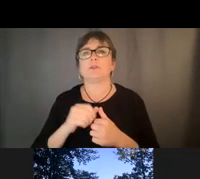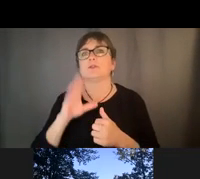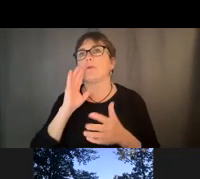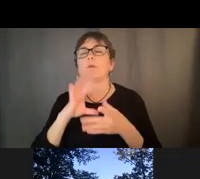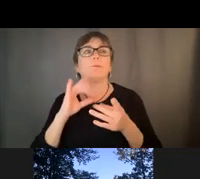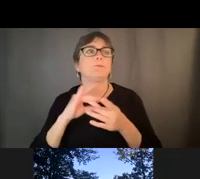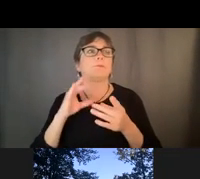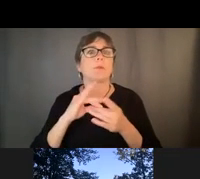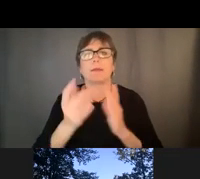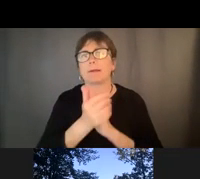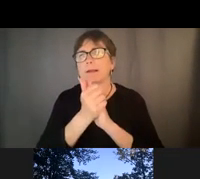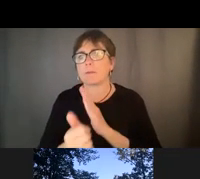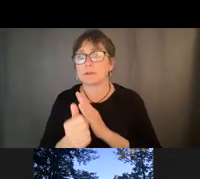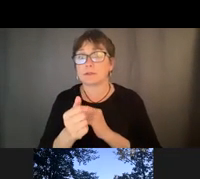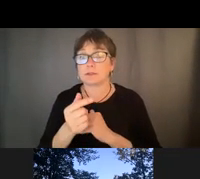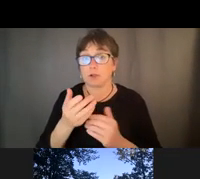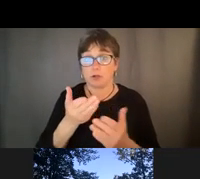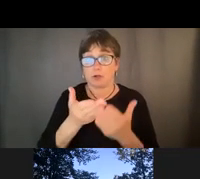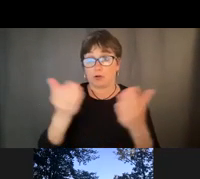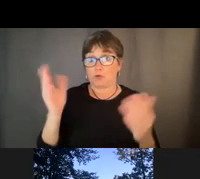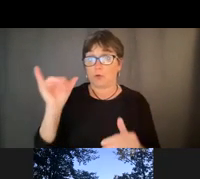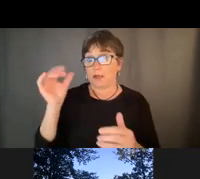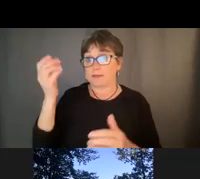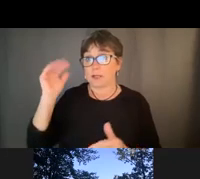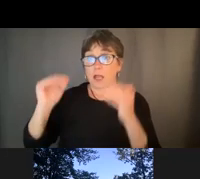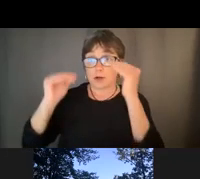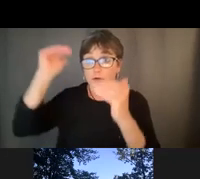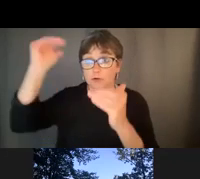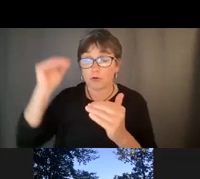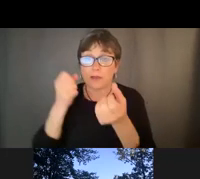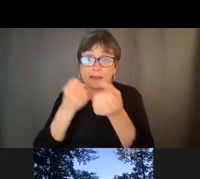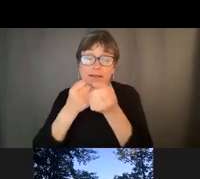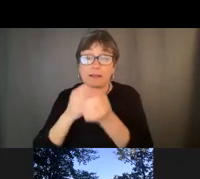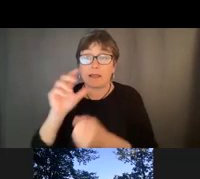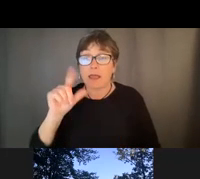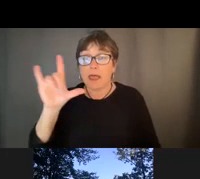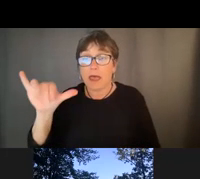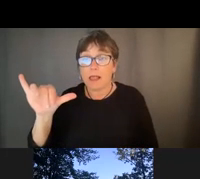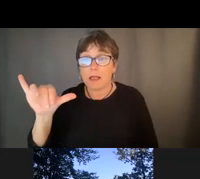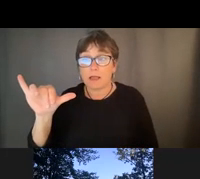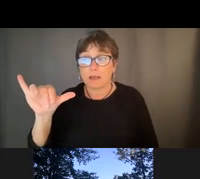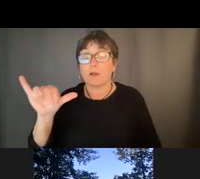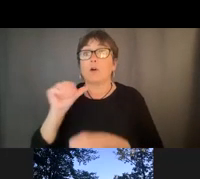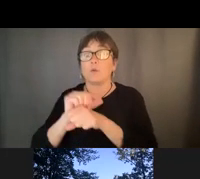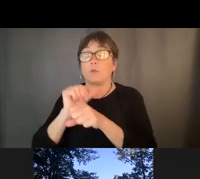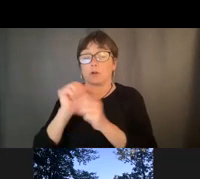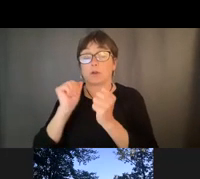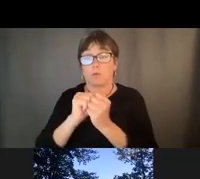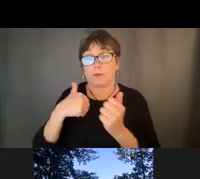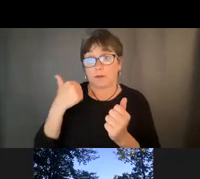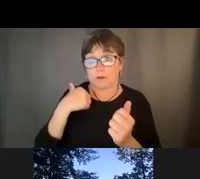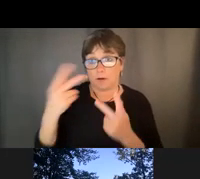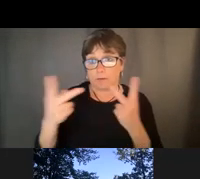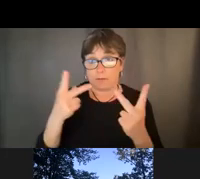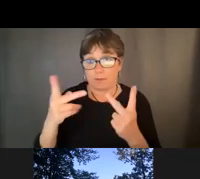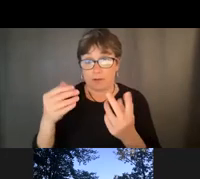that you as an adult, you as an ally to what you're doing and the work that you're doing, as an ally to those youth and young adults, what